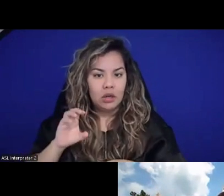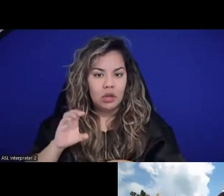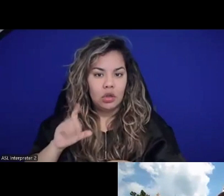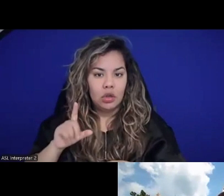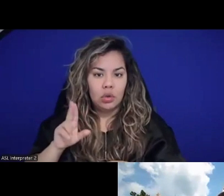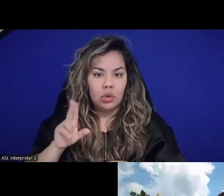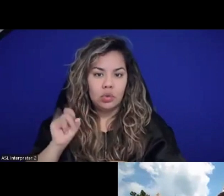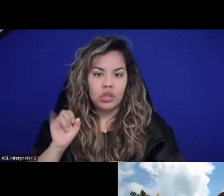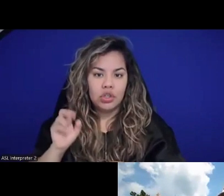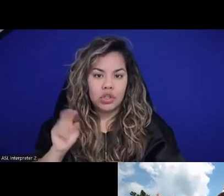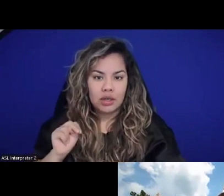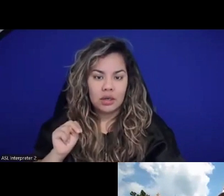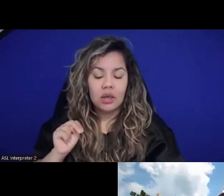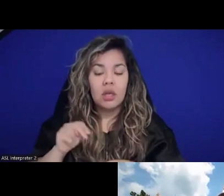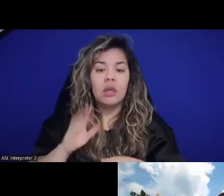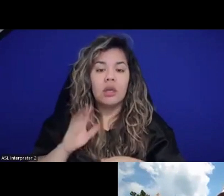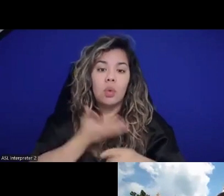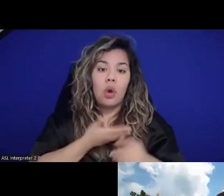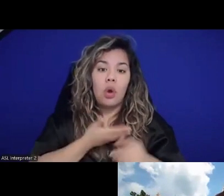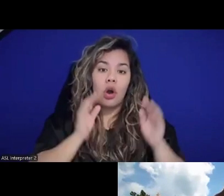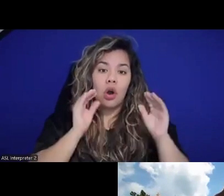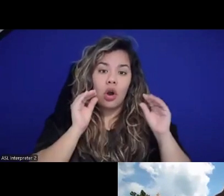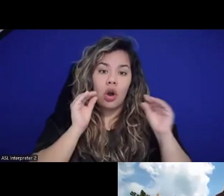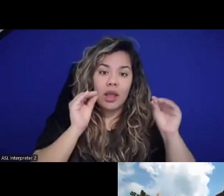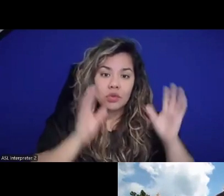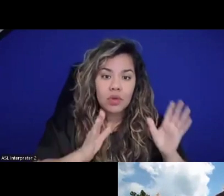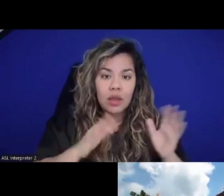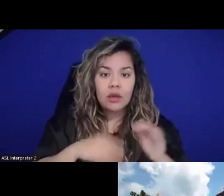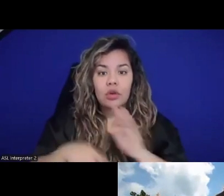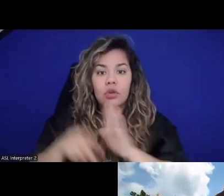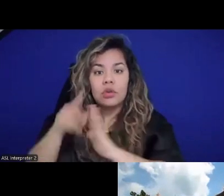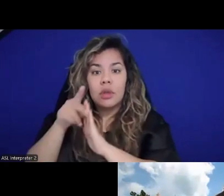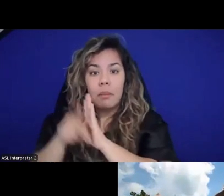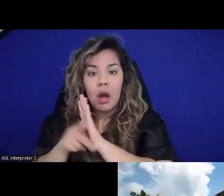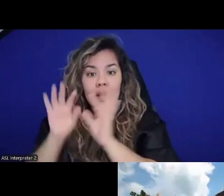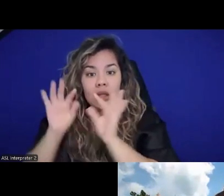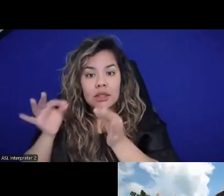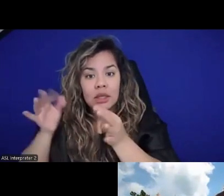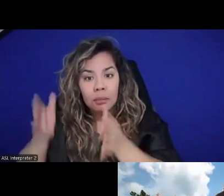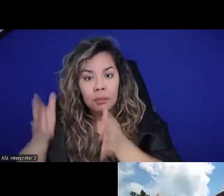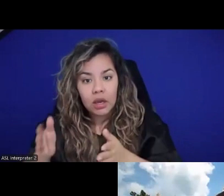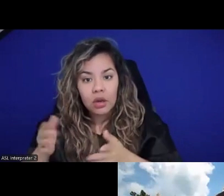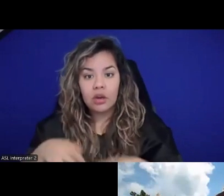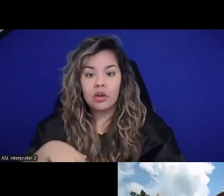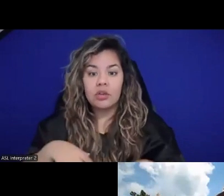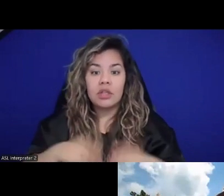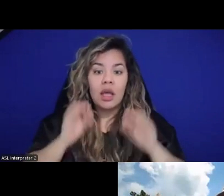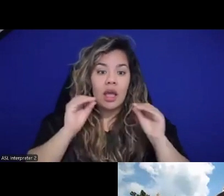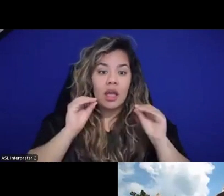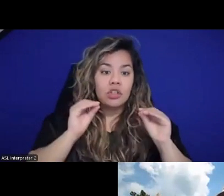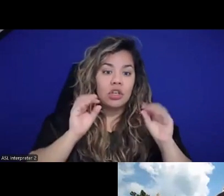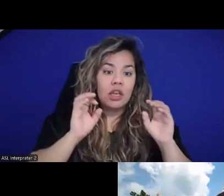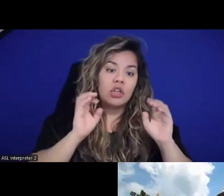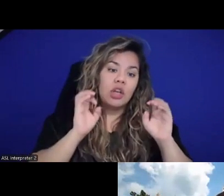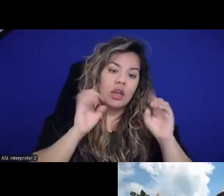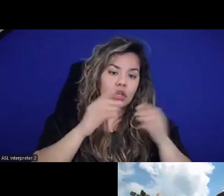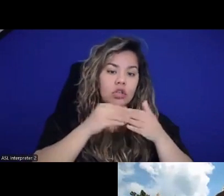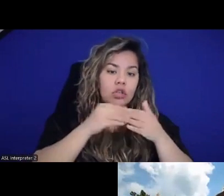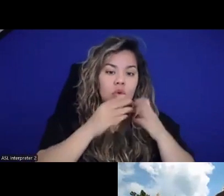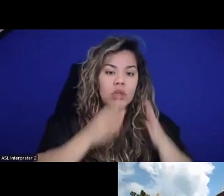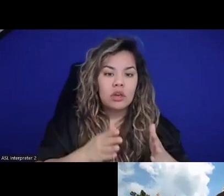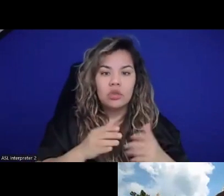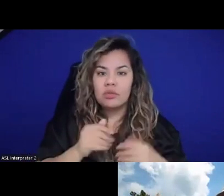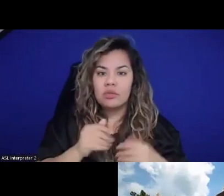our educators, policymakers, and educational leaders won't be informed. So we